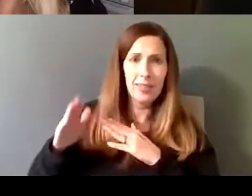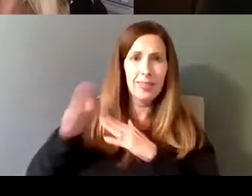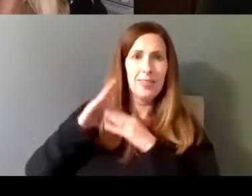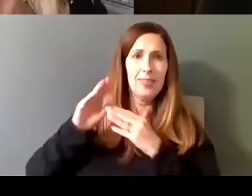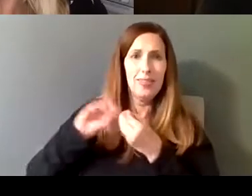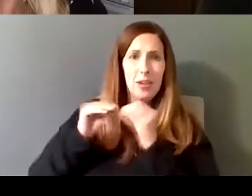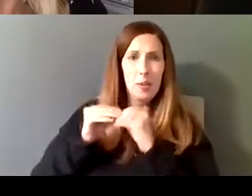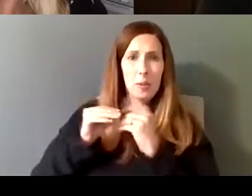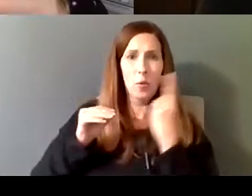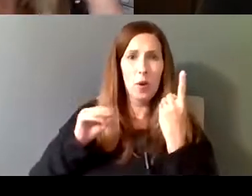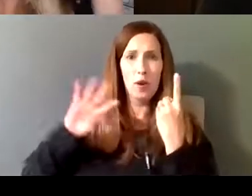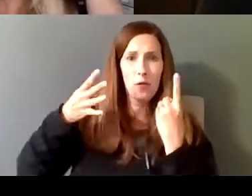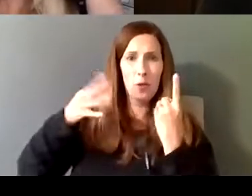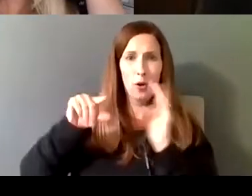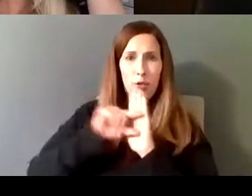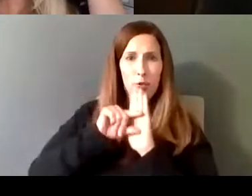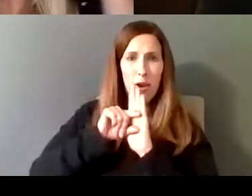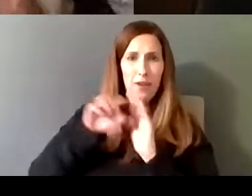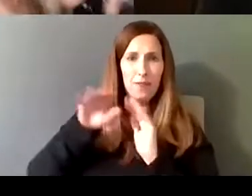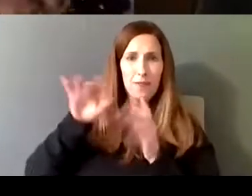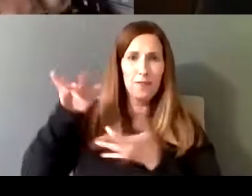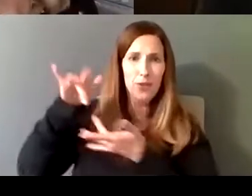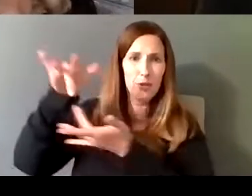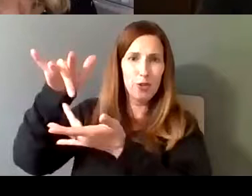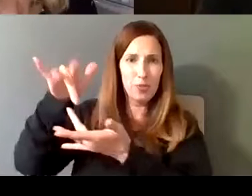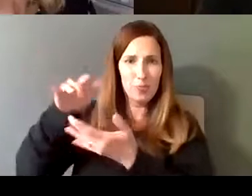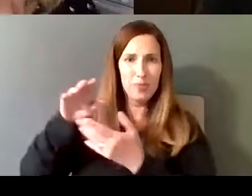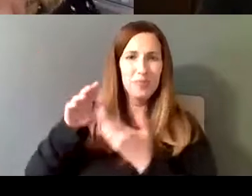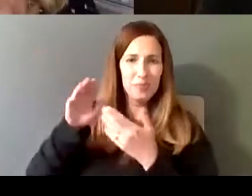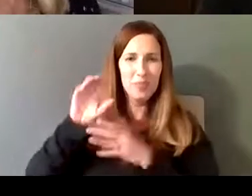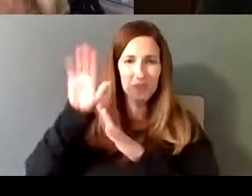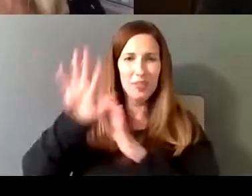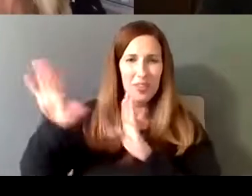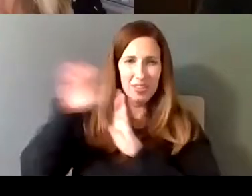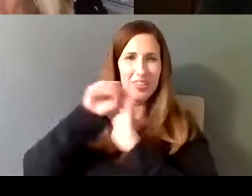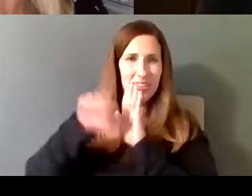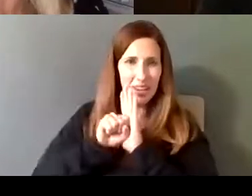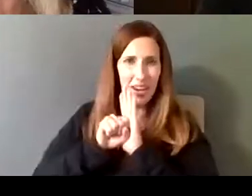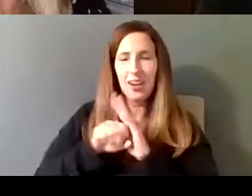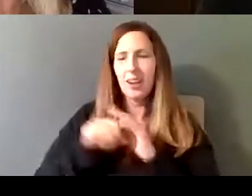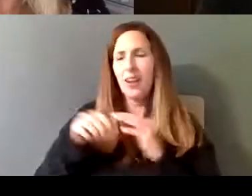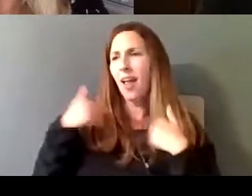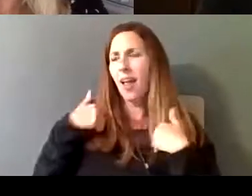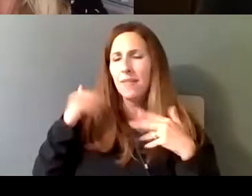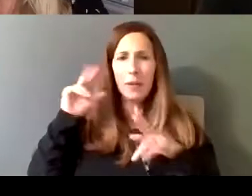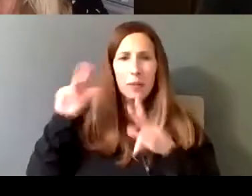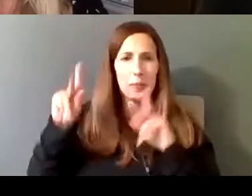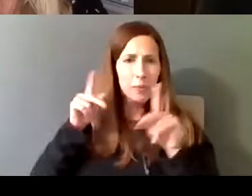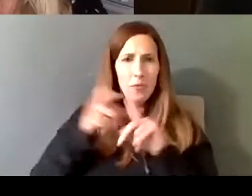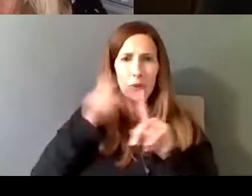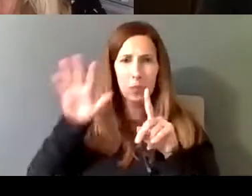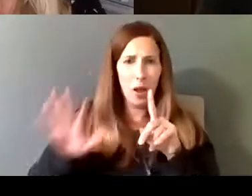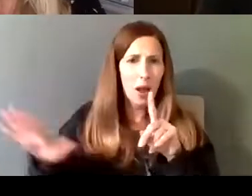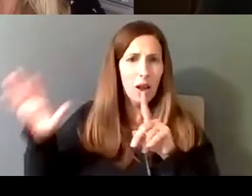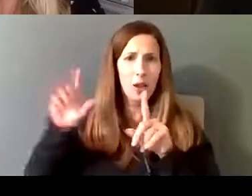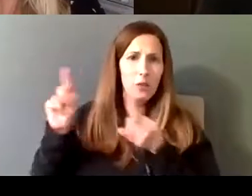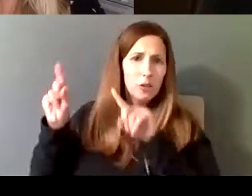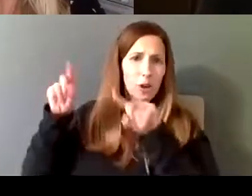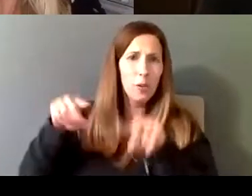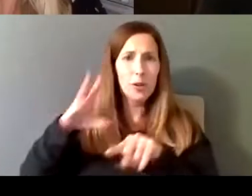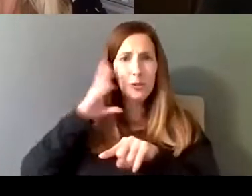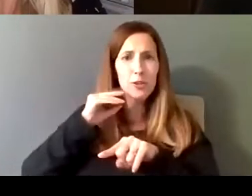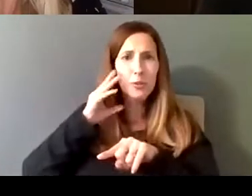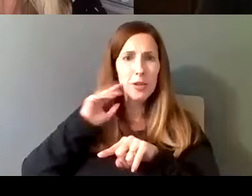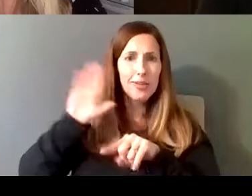destination in the state, I think. So they service all the schools all over the state. They have people from all over coming to experience their